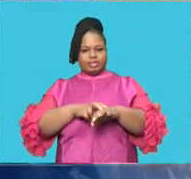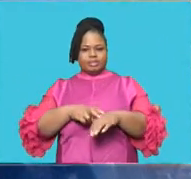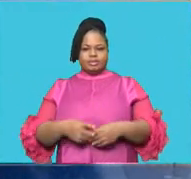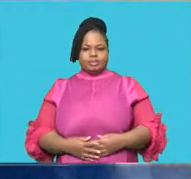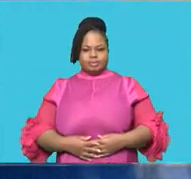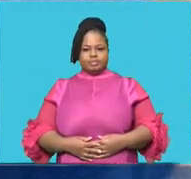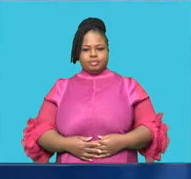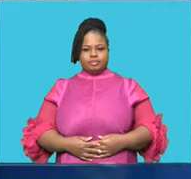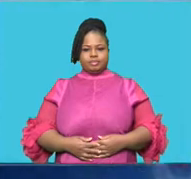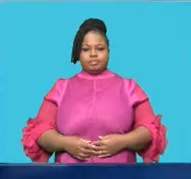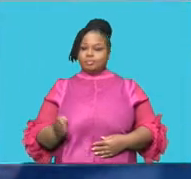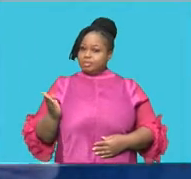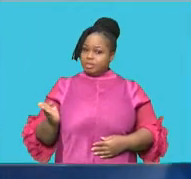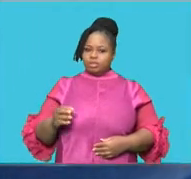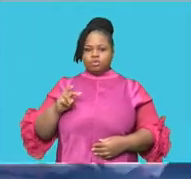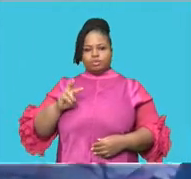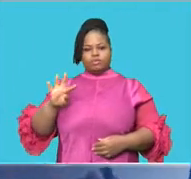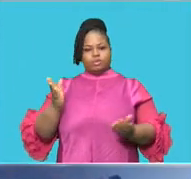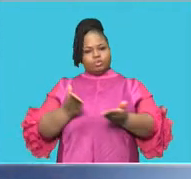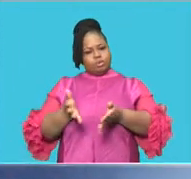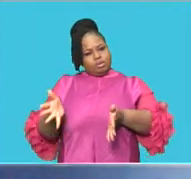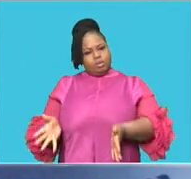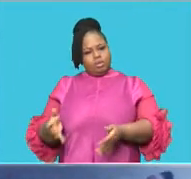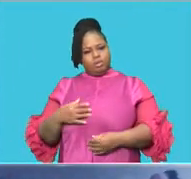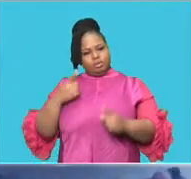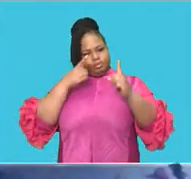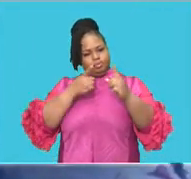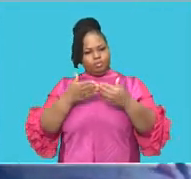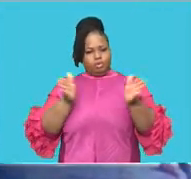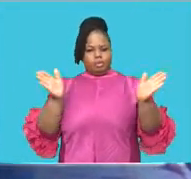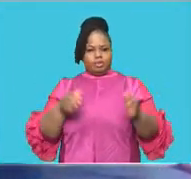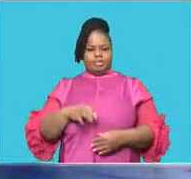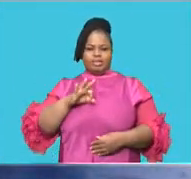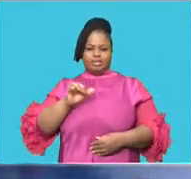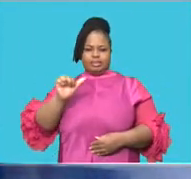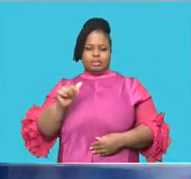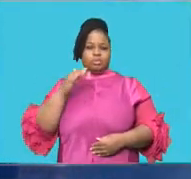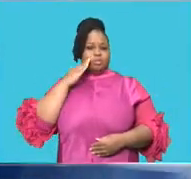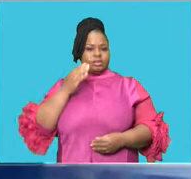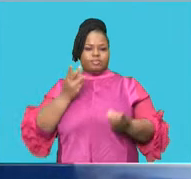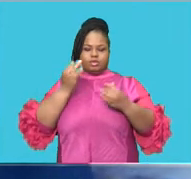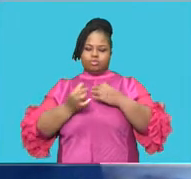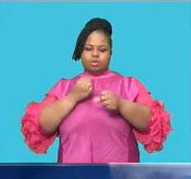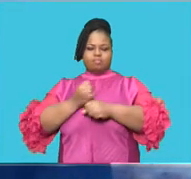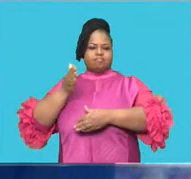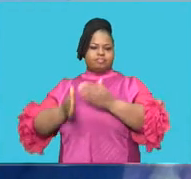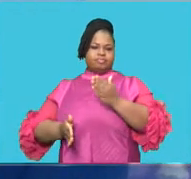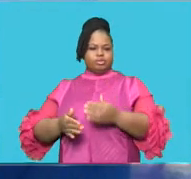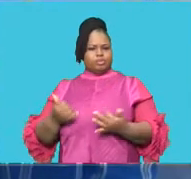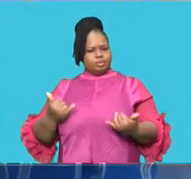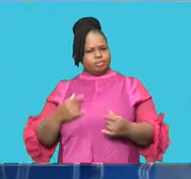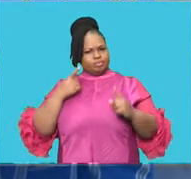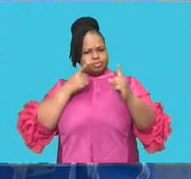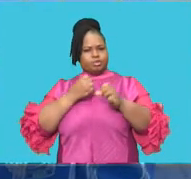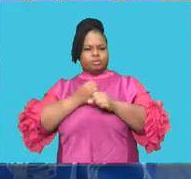It's the 24th one this one, our intention is to open 36 by the end of the financial year And we are on course to